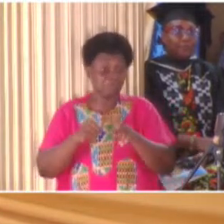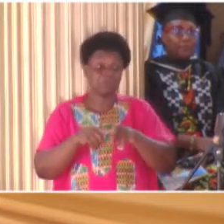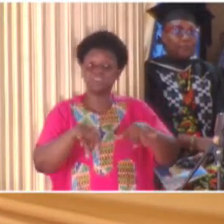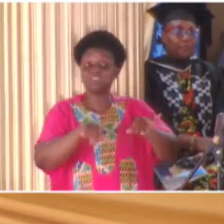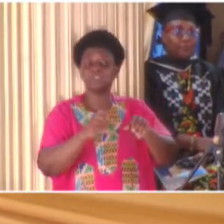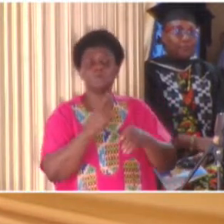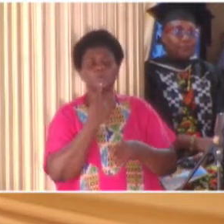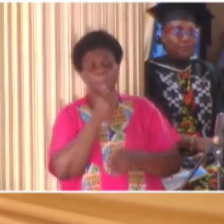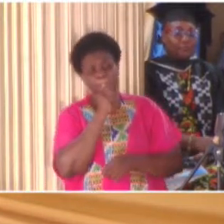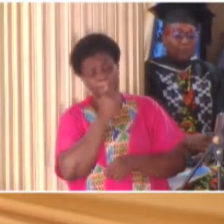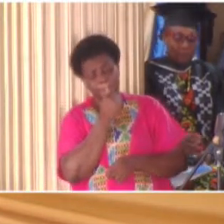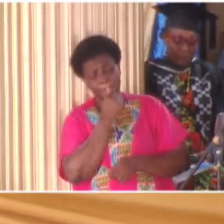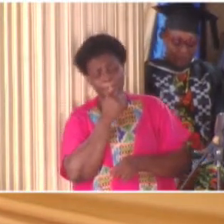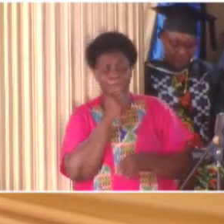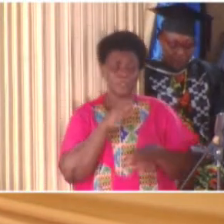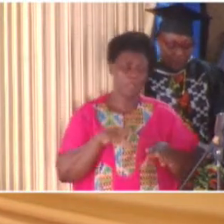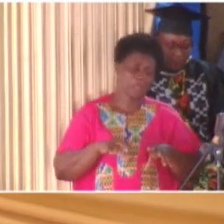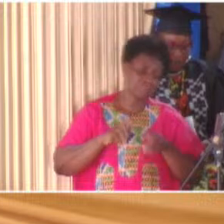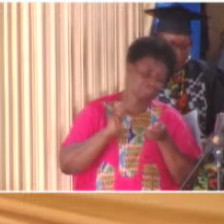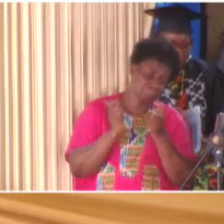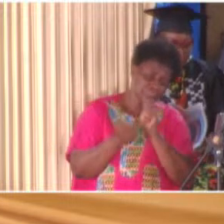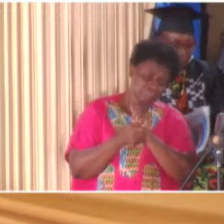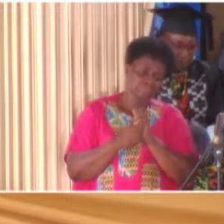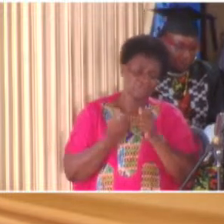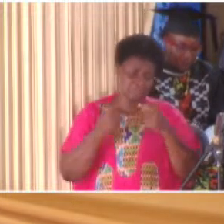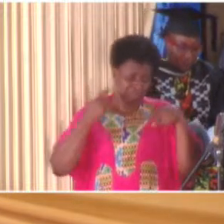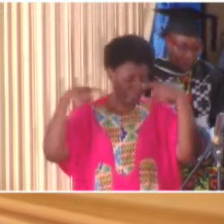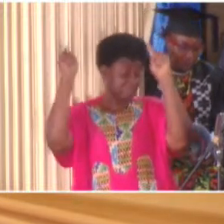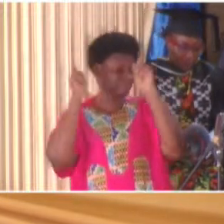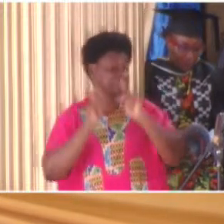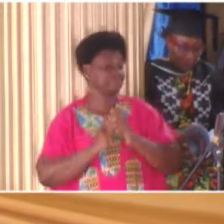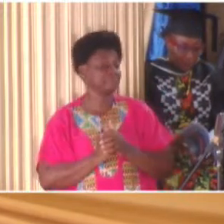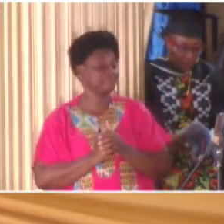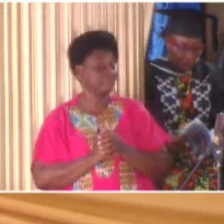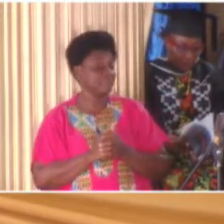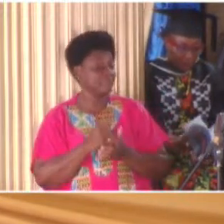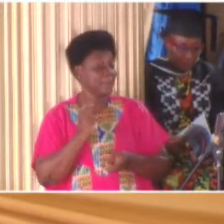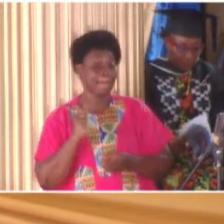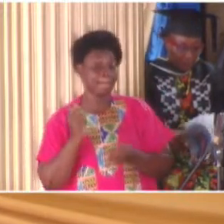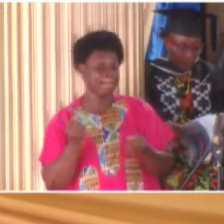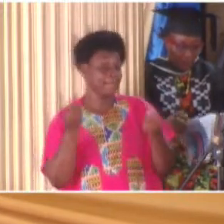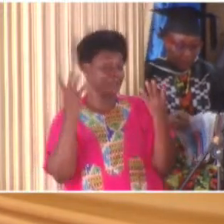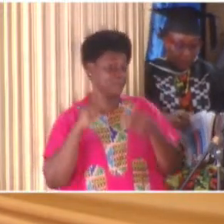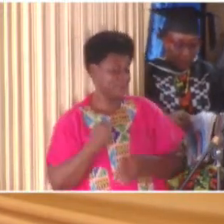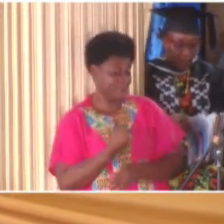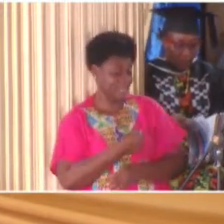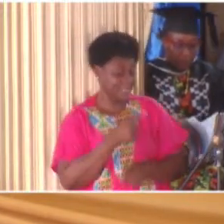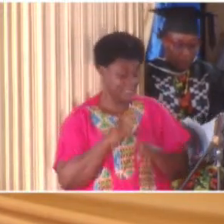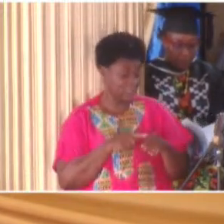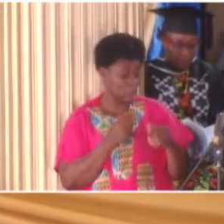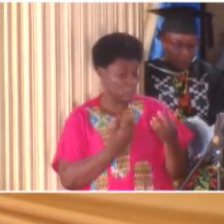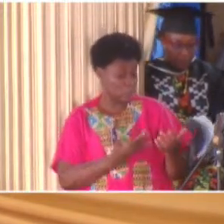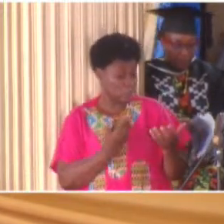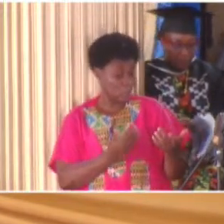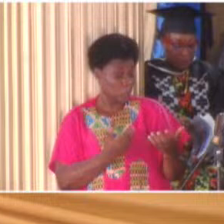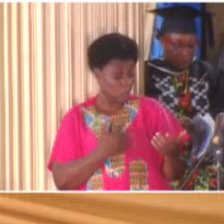on, adapted, and made it through. For many of us, the weight of expectation was heavy, and the